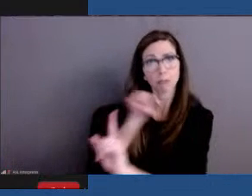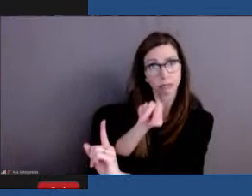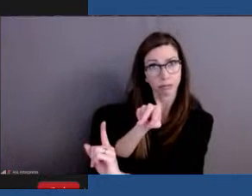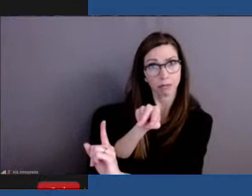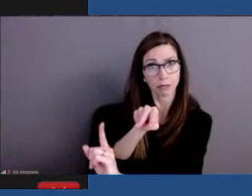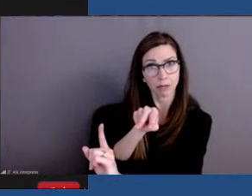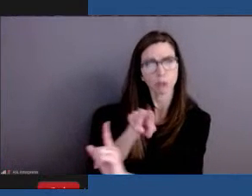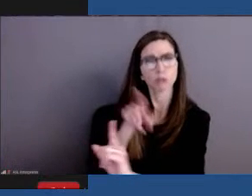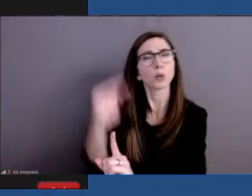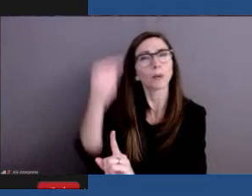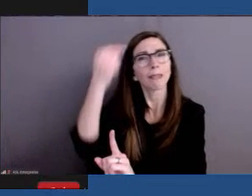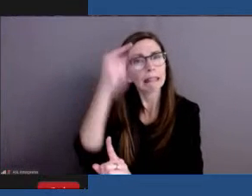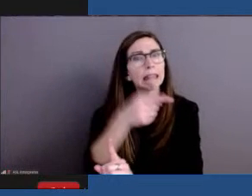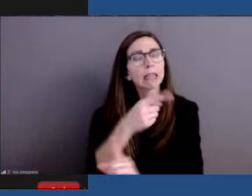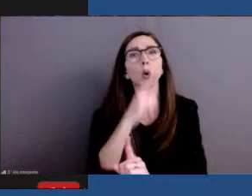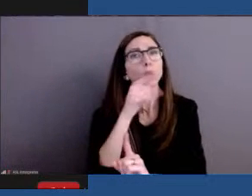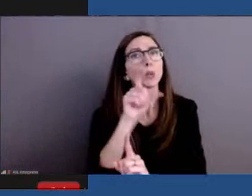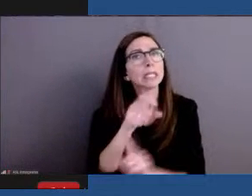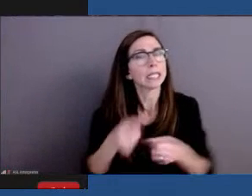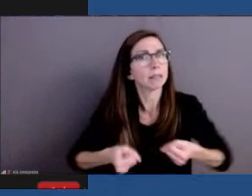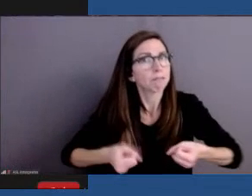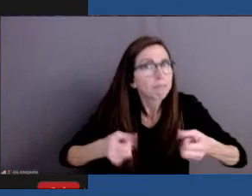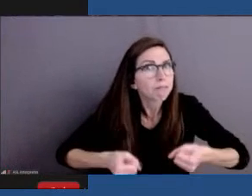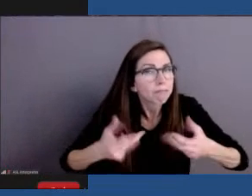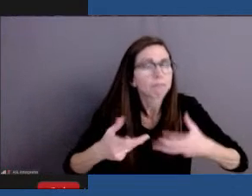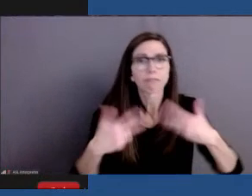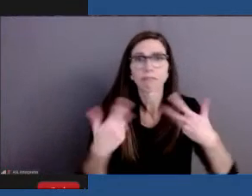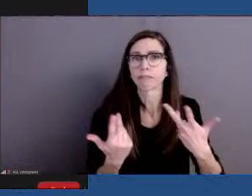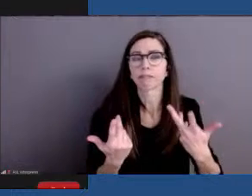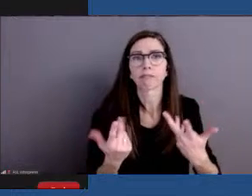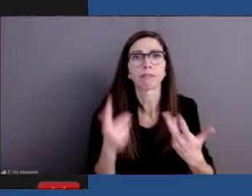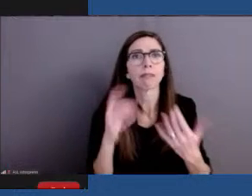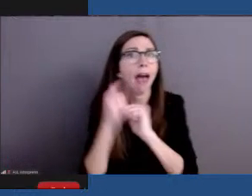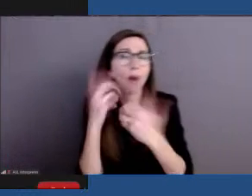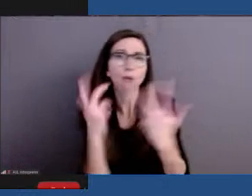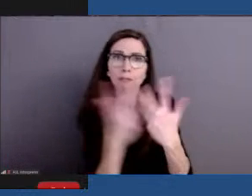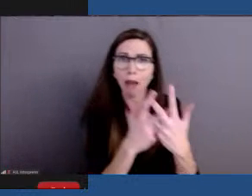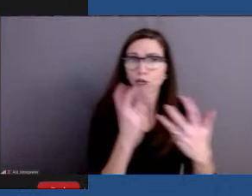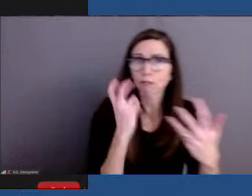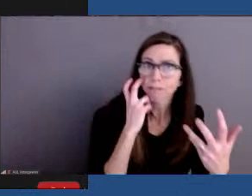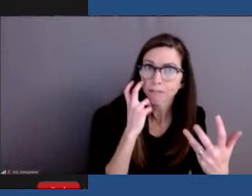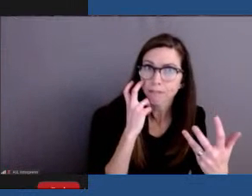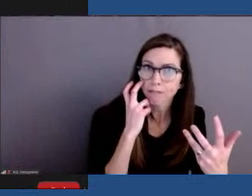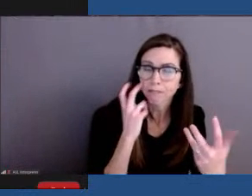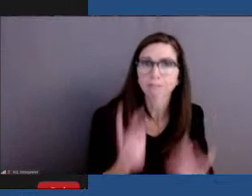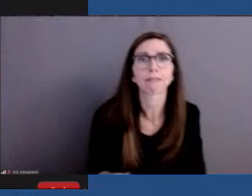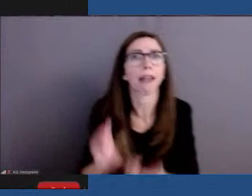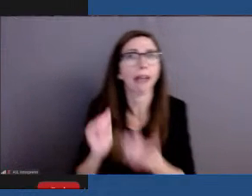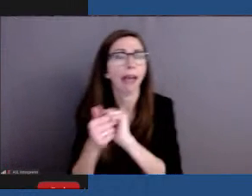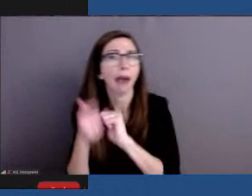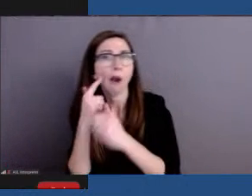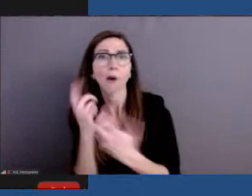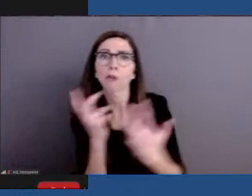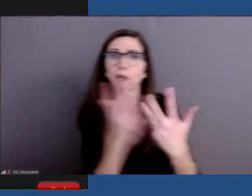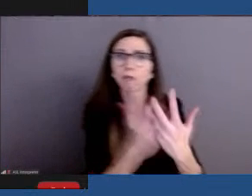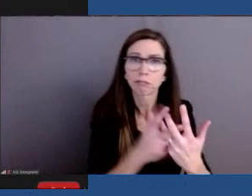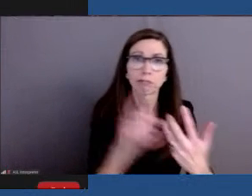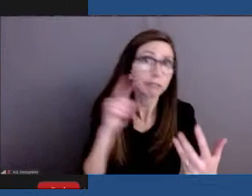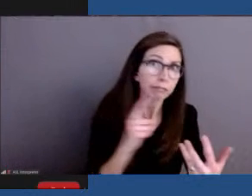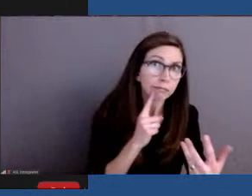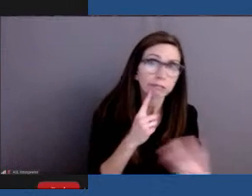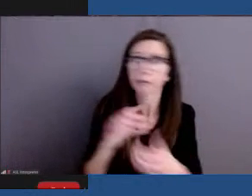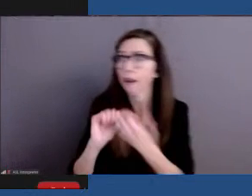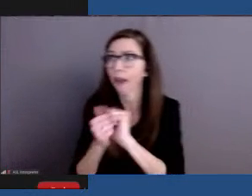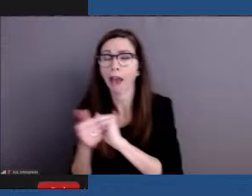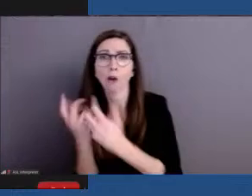And how do we address the needs of people who are blind or have vision loss? How do we address the needs of people who are deaf and hard of hearing?